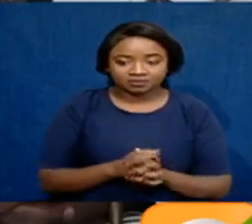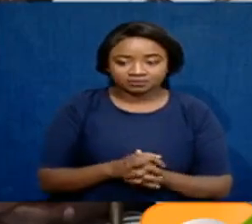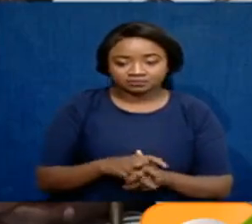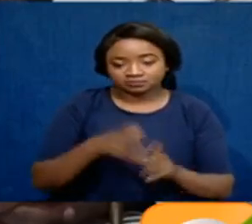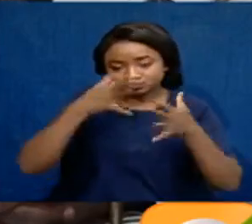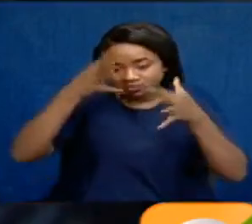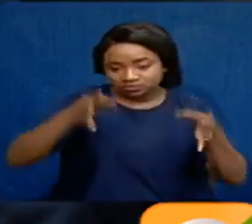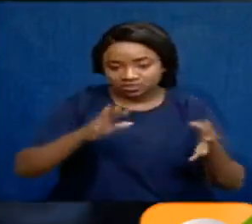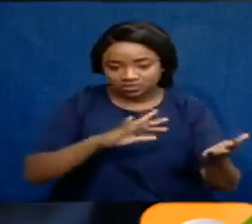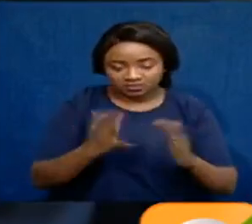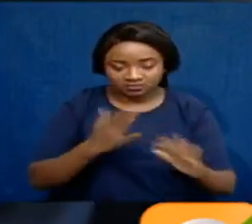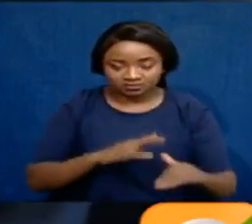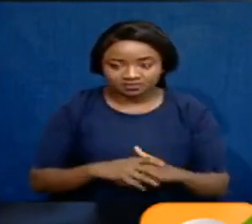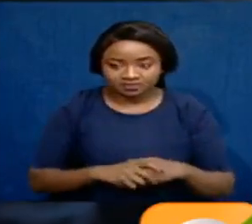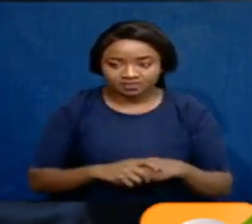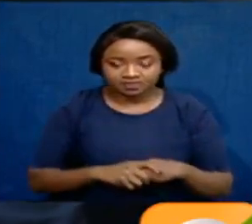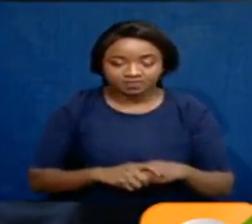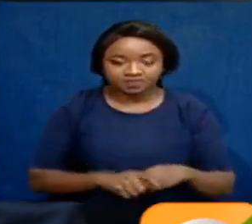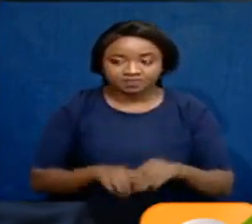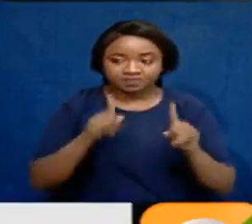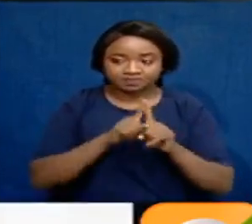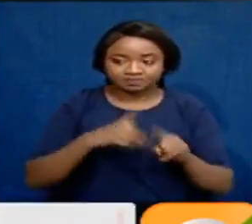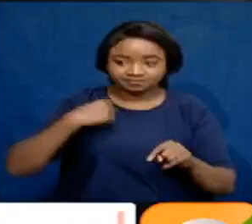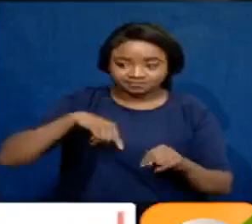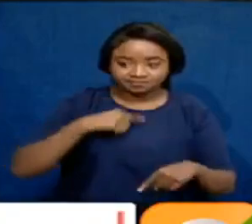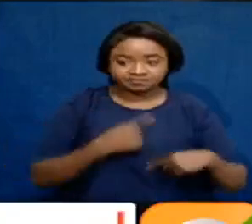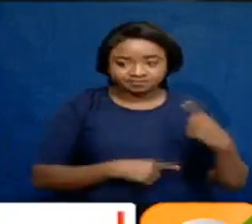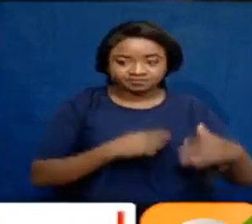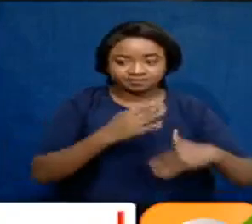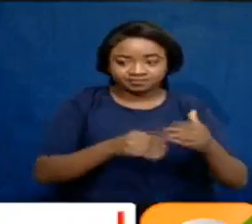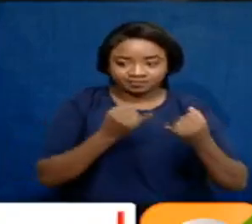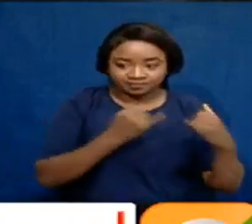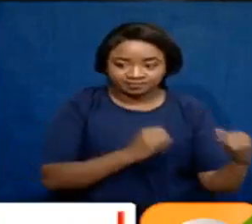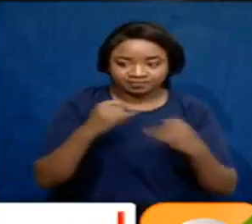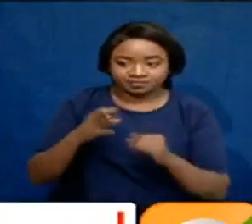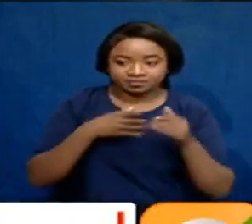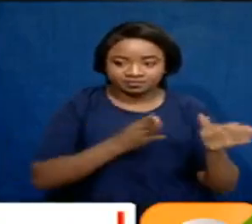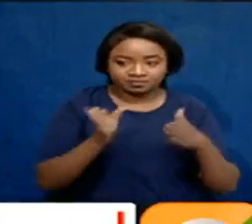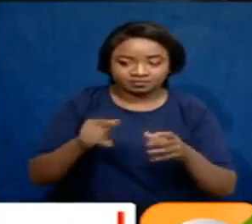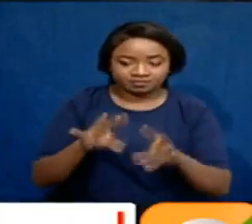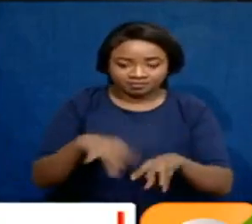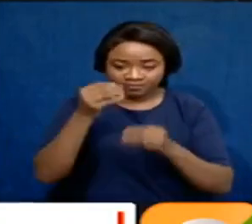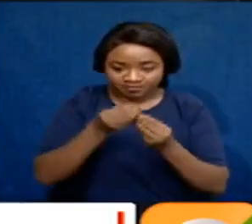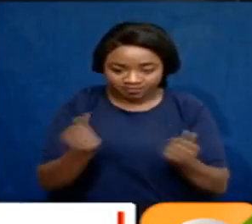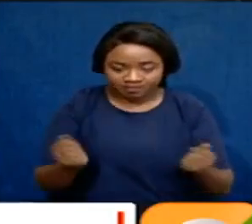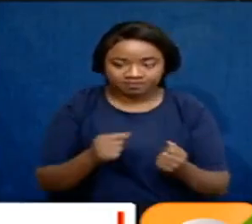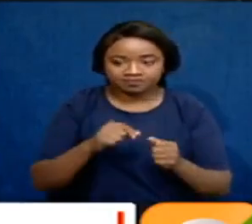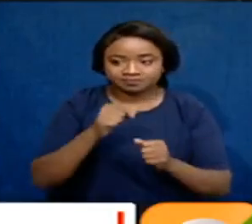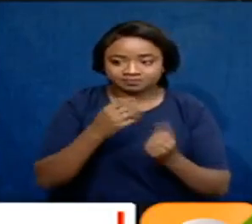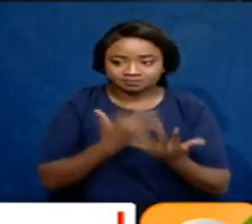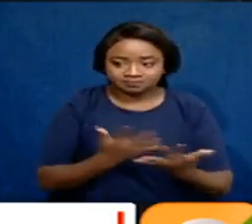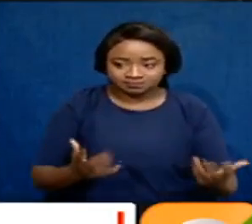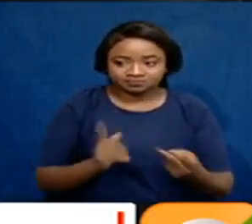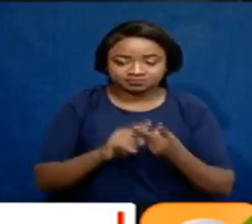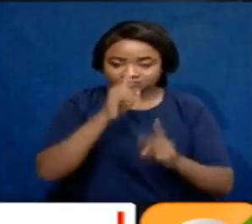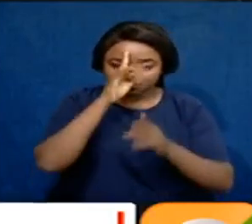at higher exits. And the fact that, you know, we are constantly looking for solutions as far as greater levels of productivity, innovation and